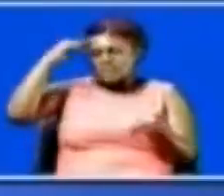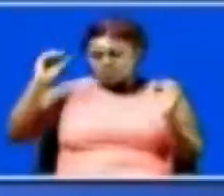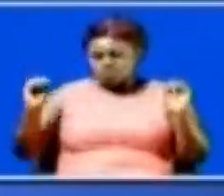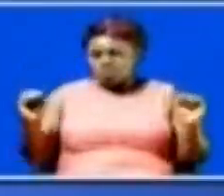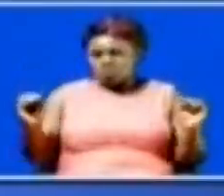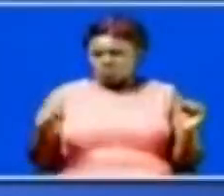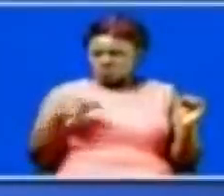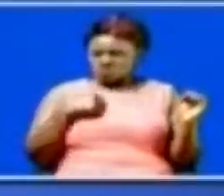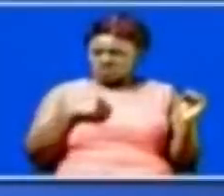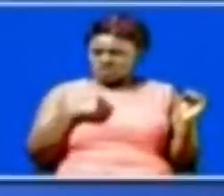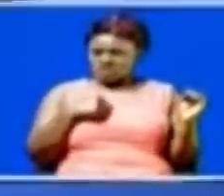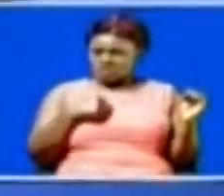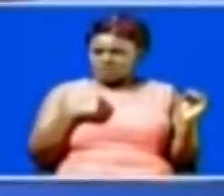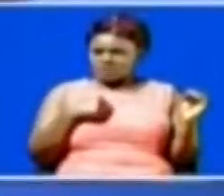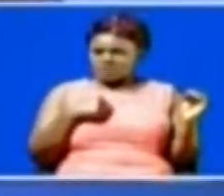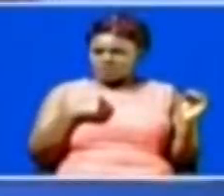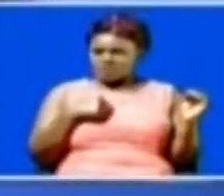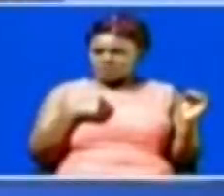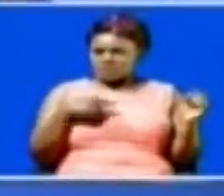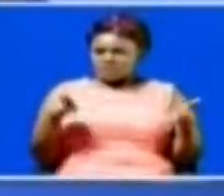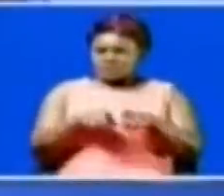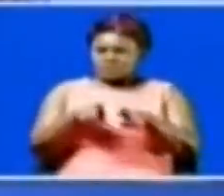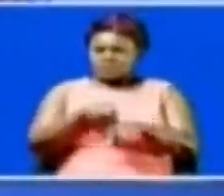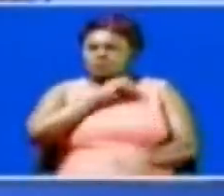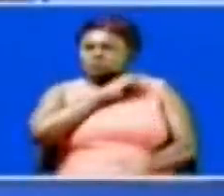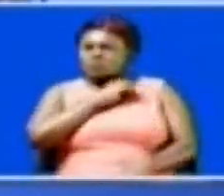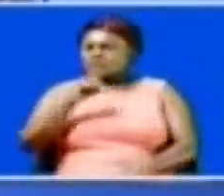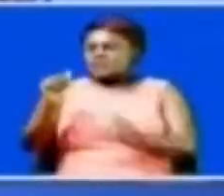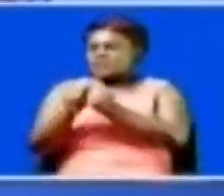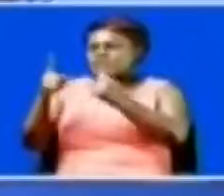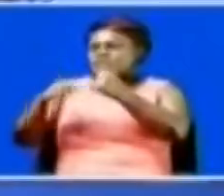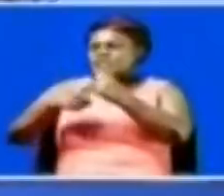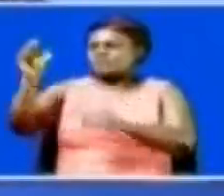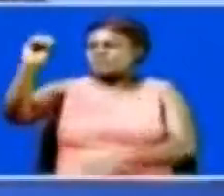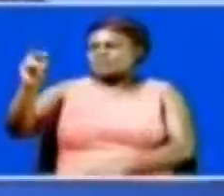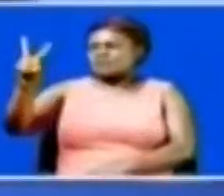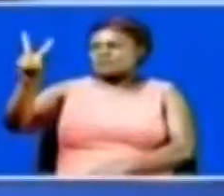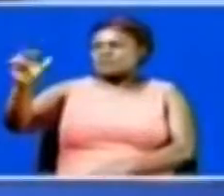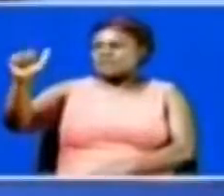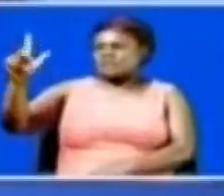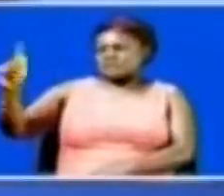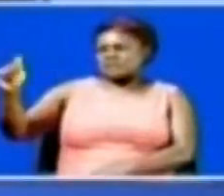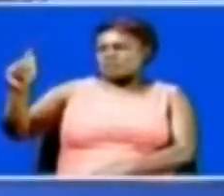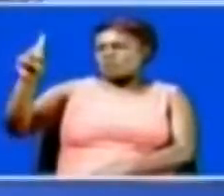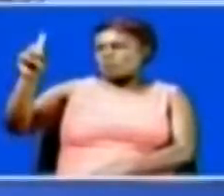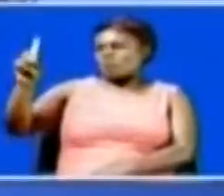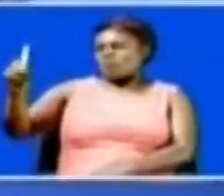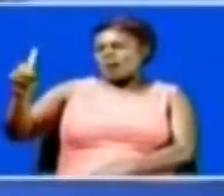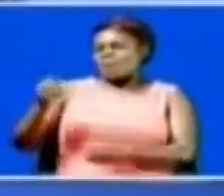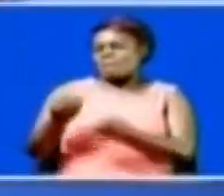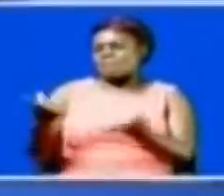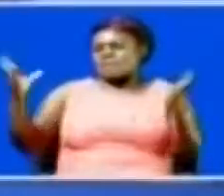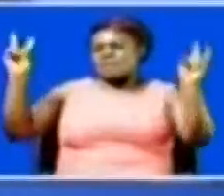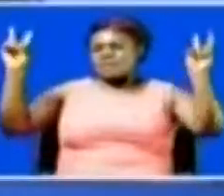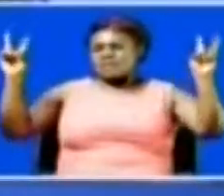And yet you feel that even the outrage around this 16% VAT perhaps is just one of the many issues